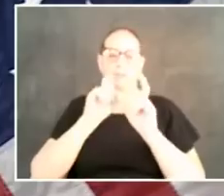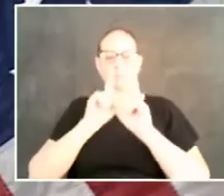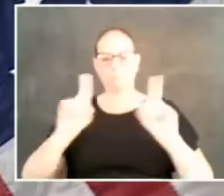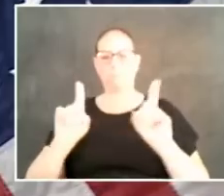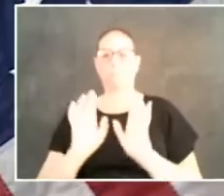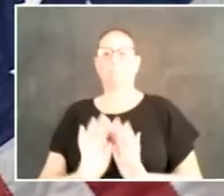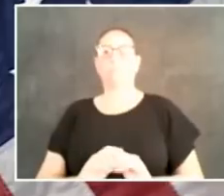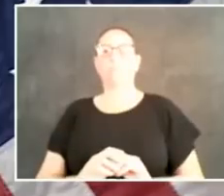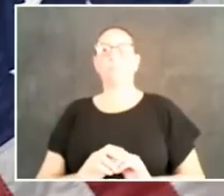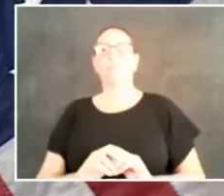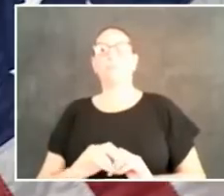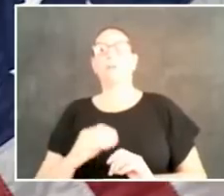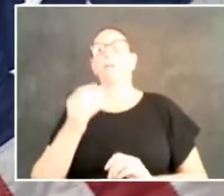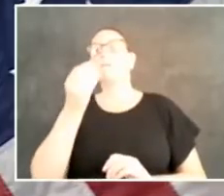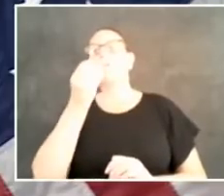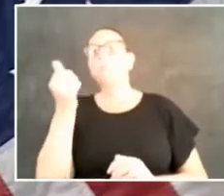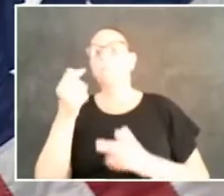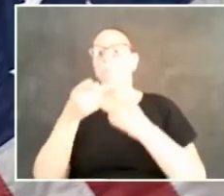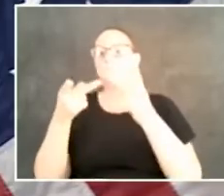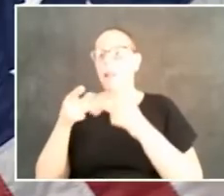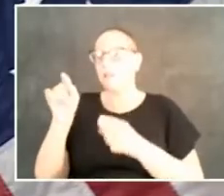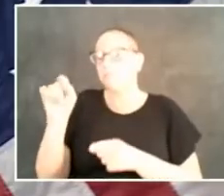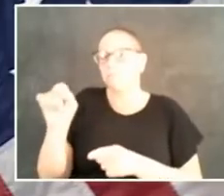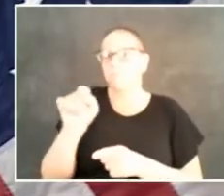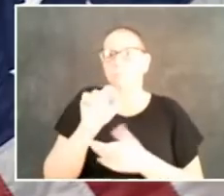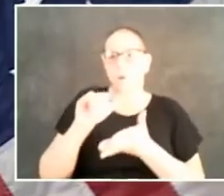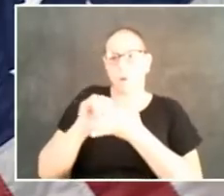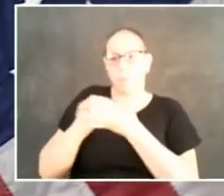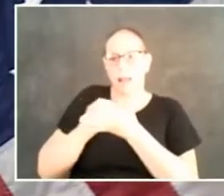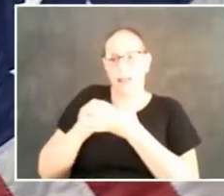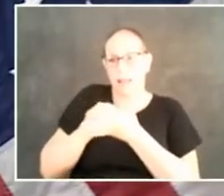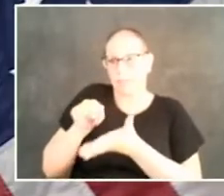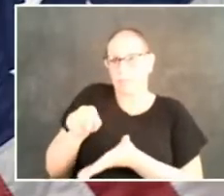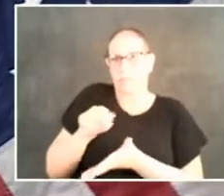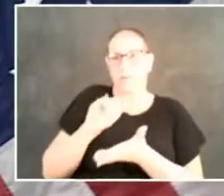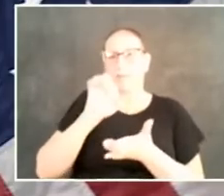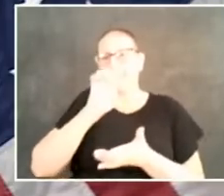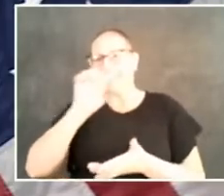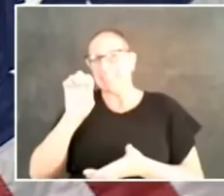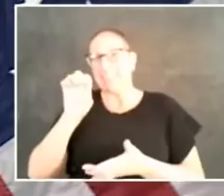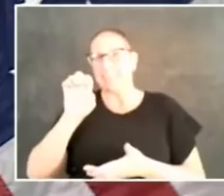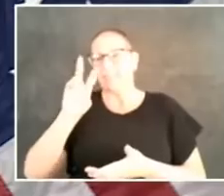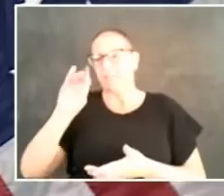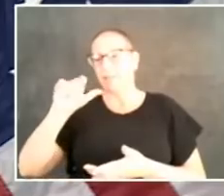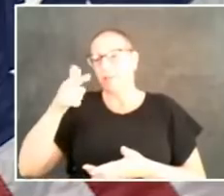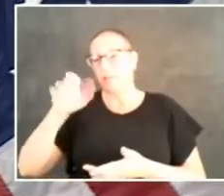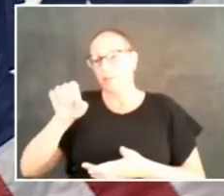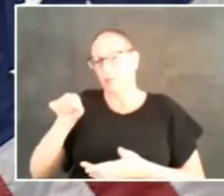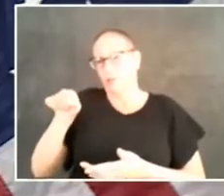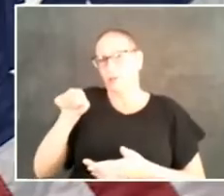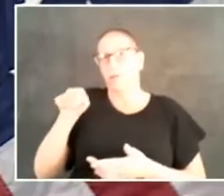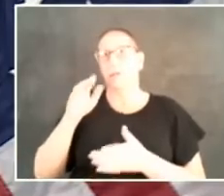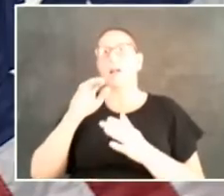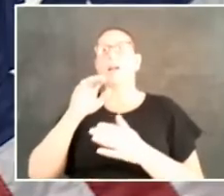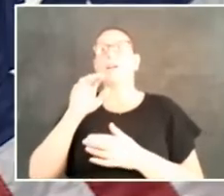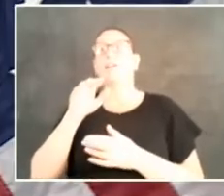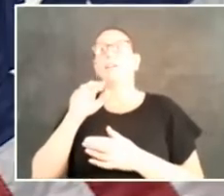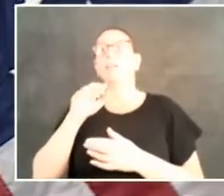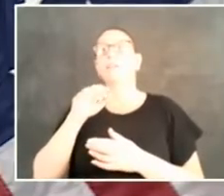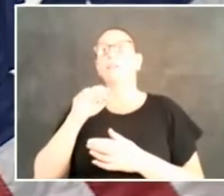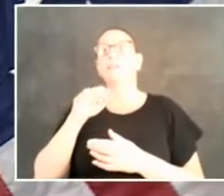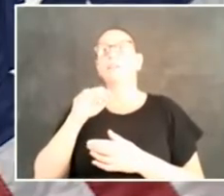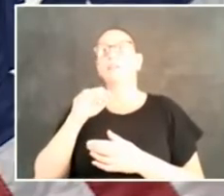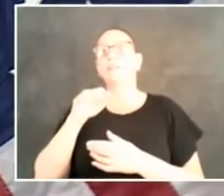we saw some incidents. We've certainly seen some incidents of Domino Park in the last couple of weeks. and we will be out there again in